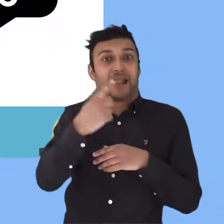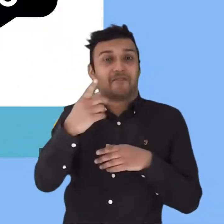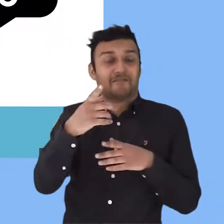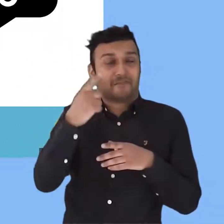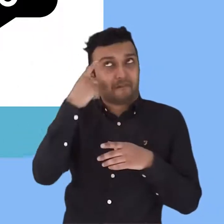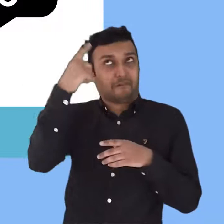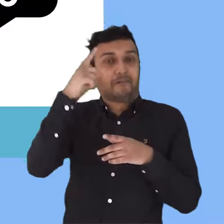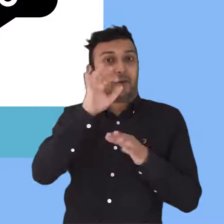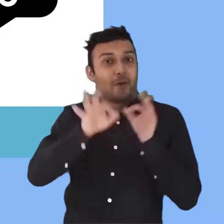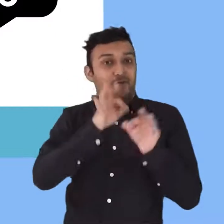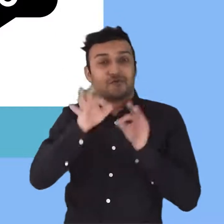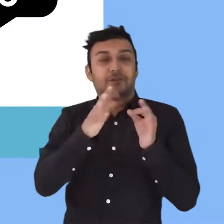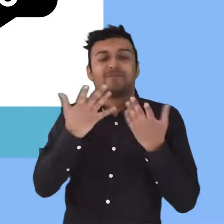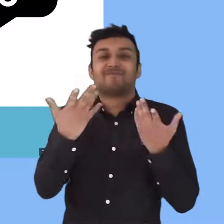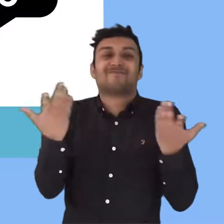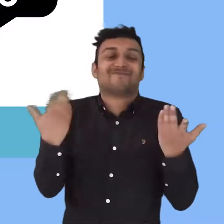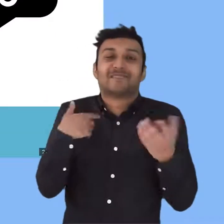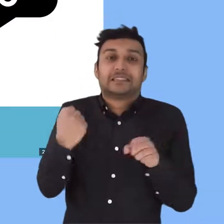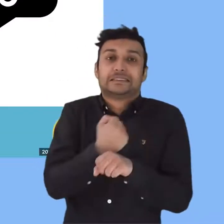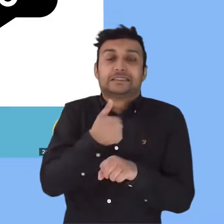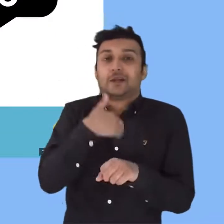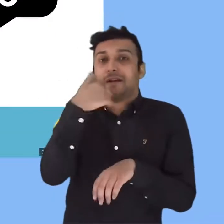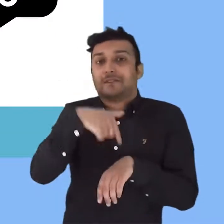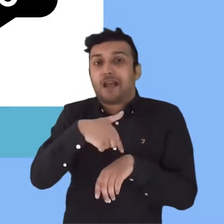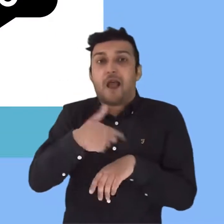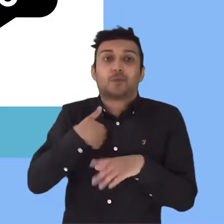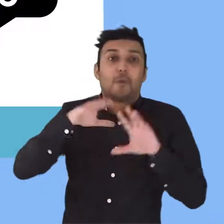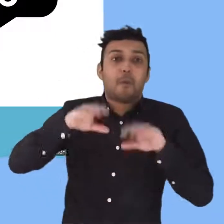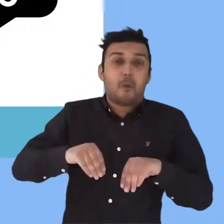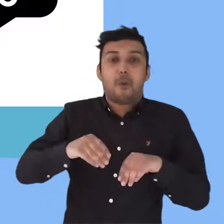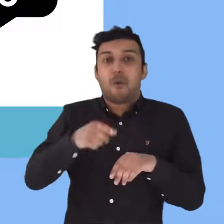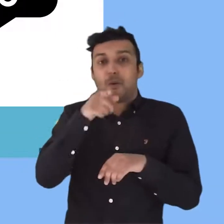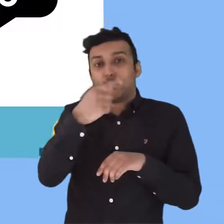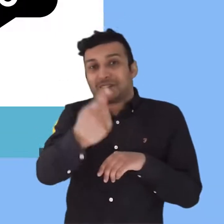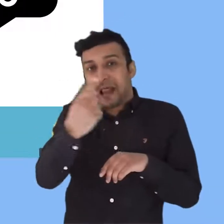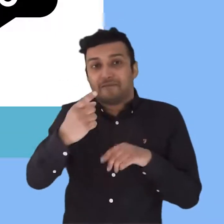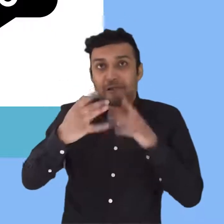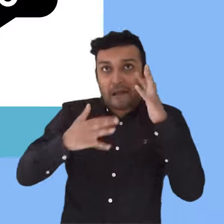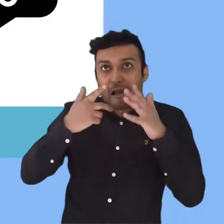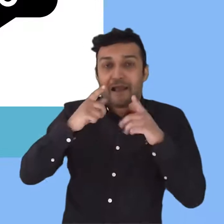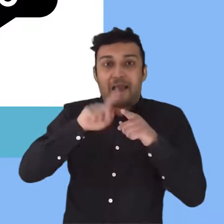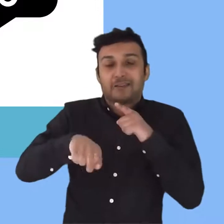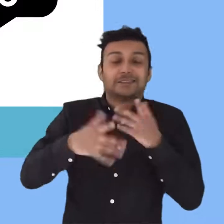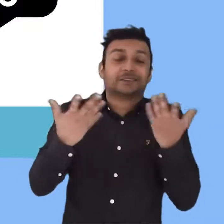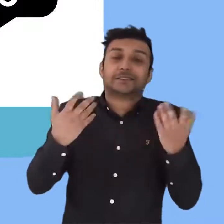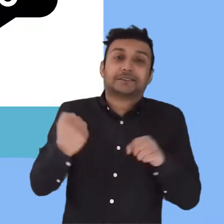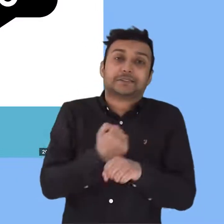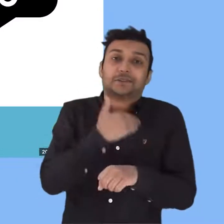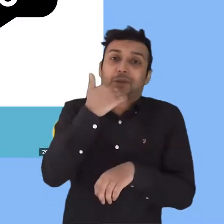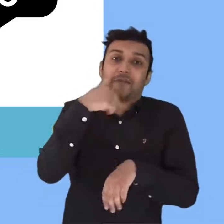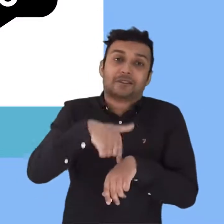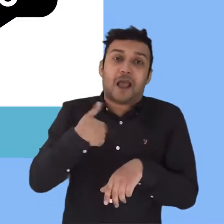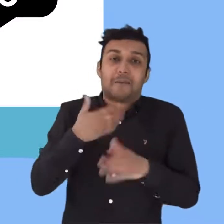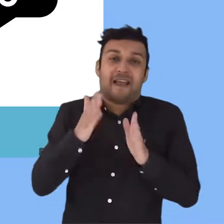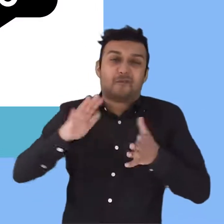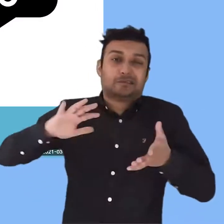enough time today to pause to give you time to work on and think about the answers to all the questions. But I'd really encourage